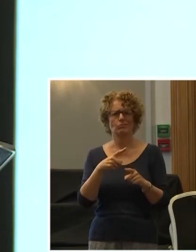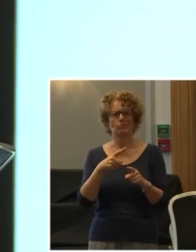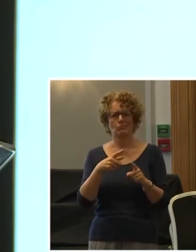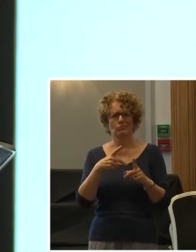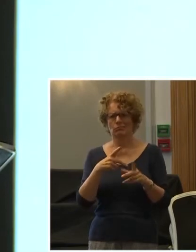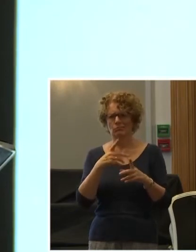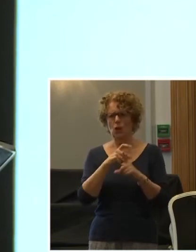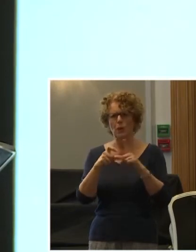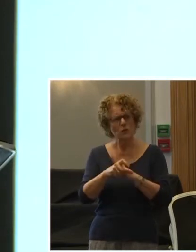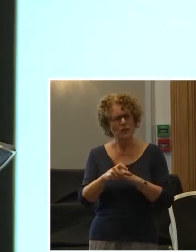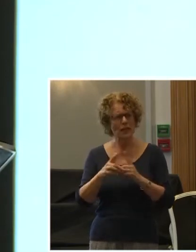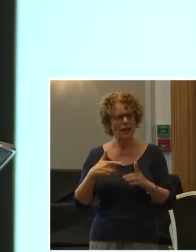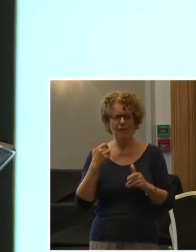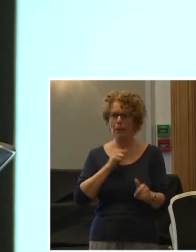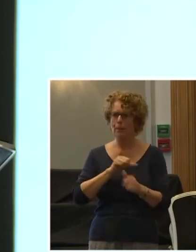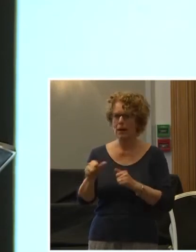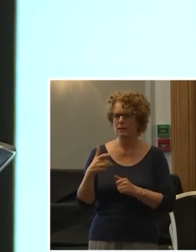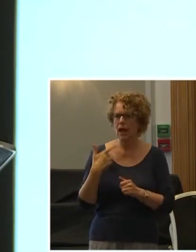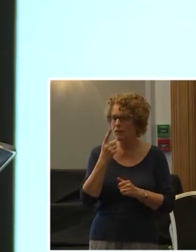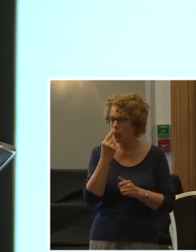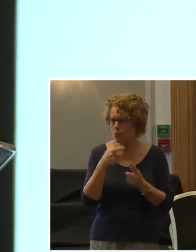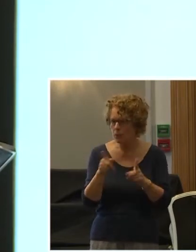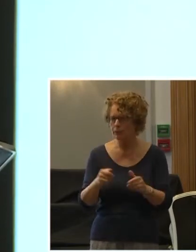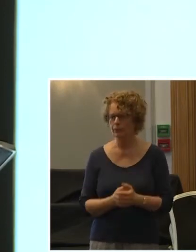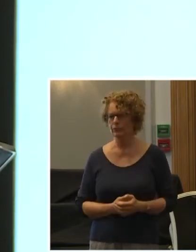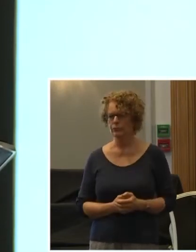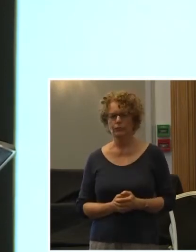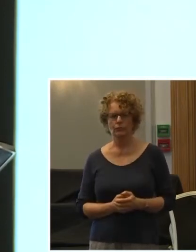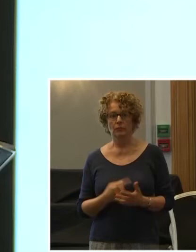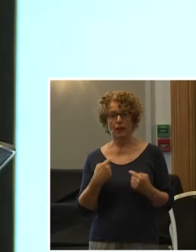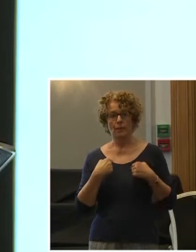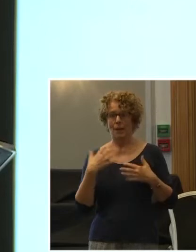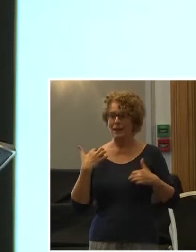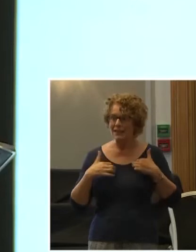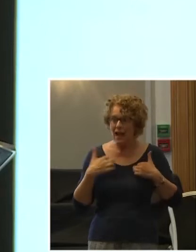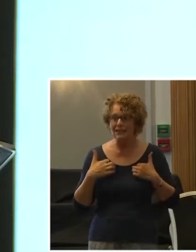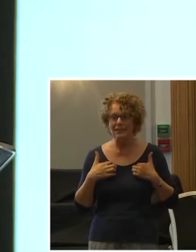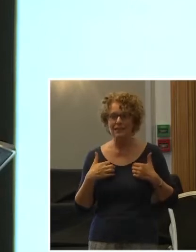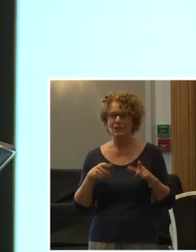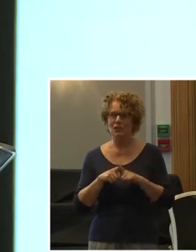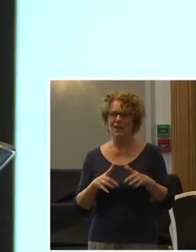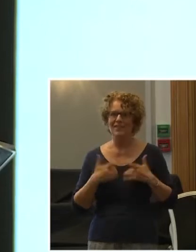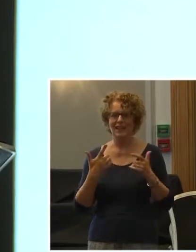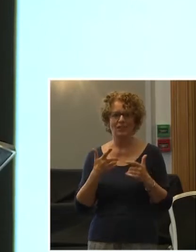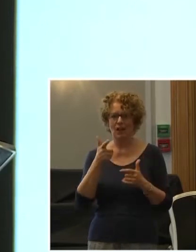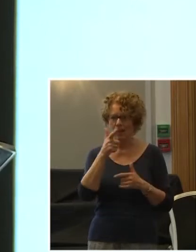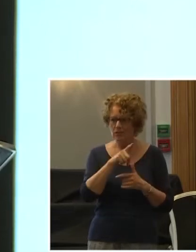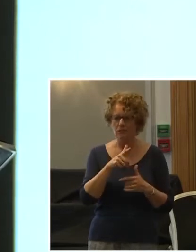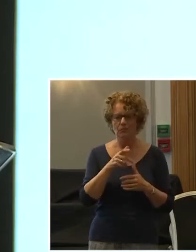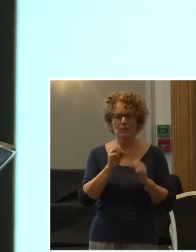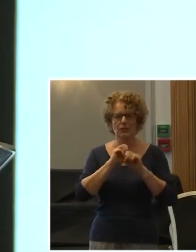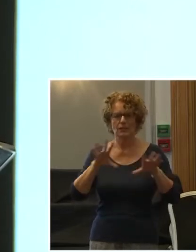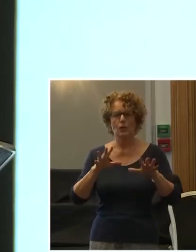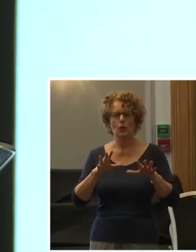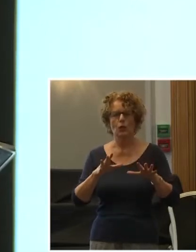today. So, without going on much more, I'm really excited and a little bit privileged to give you some of the top line results